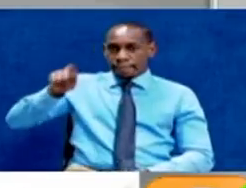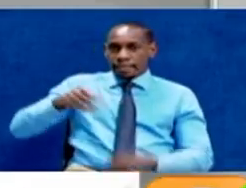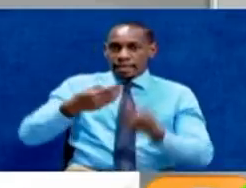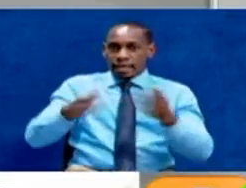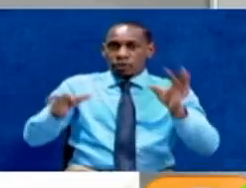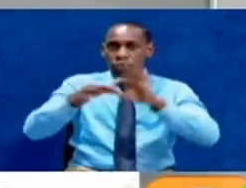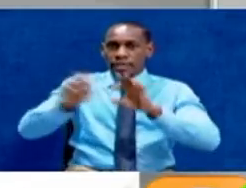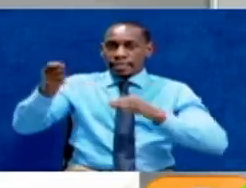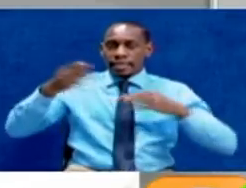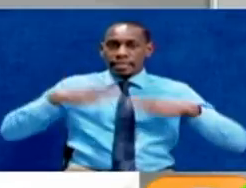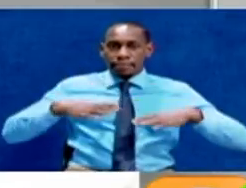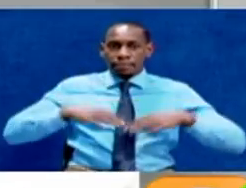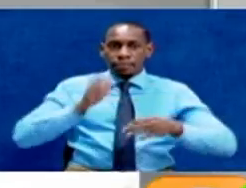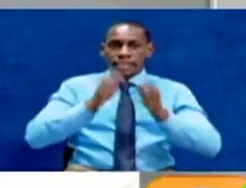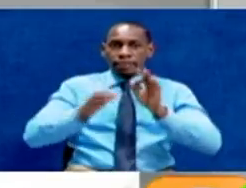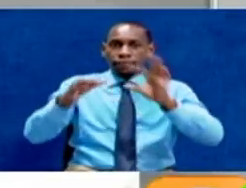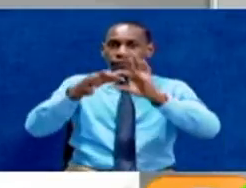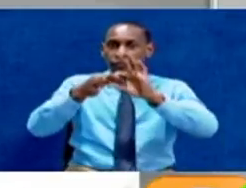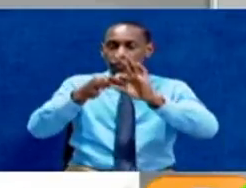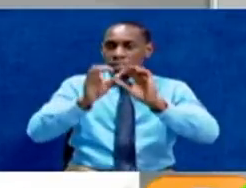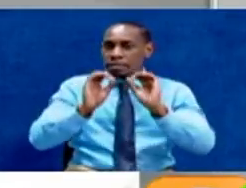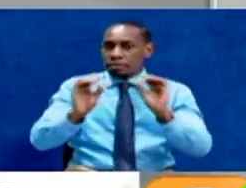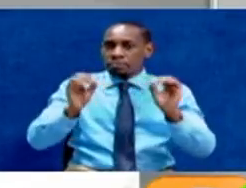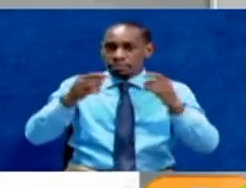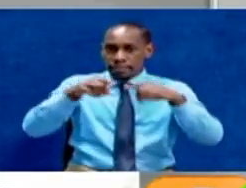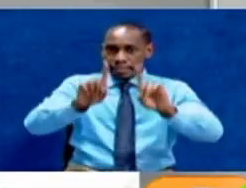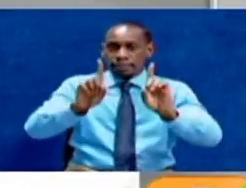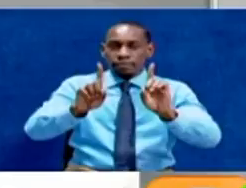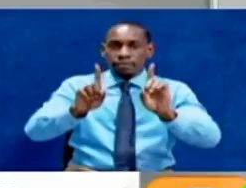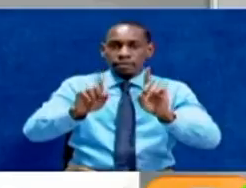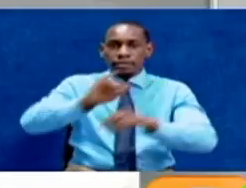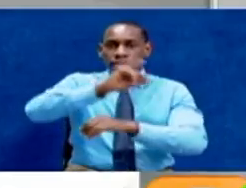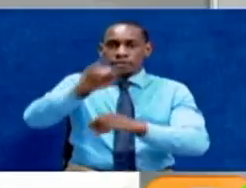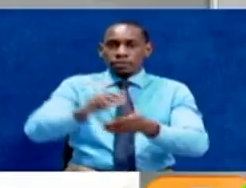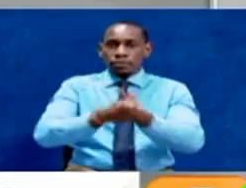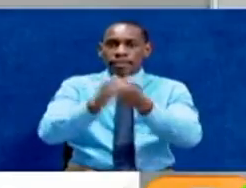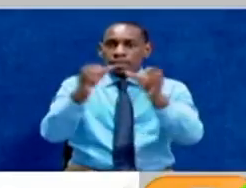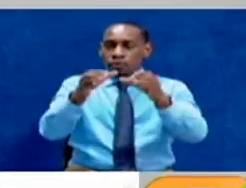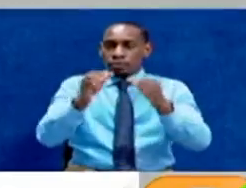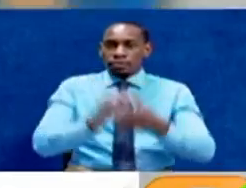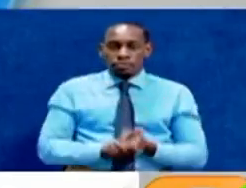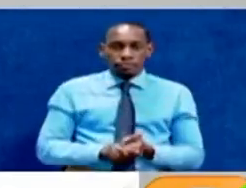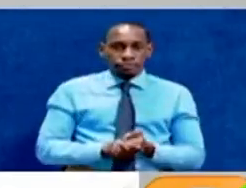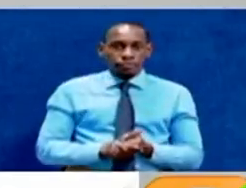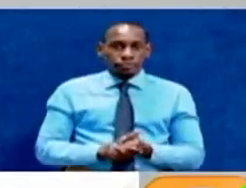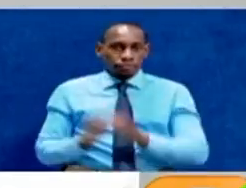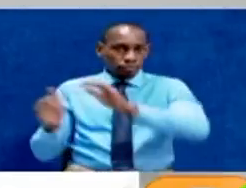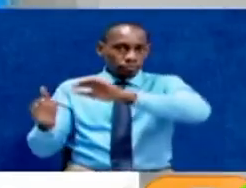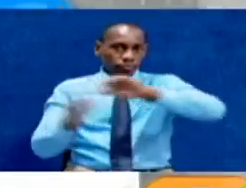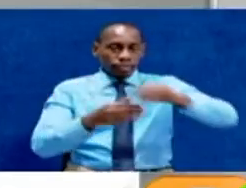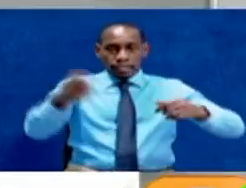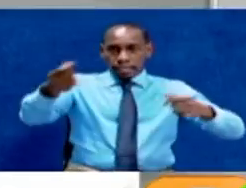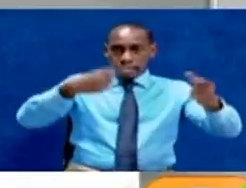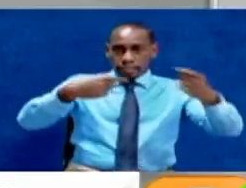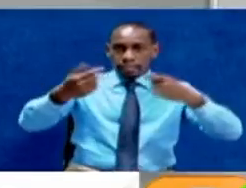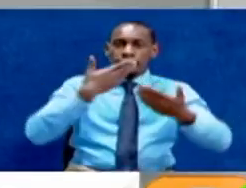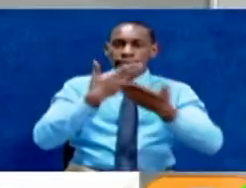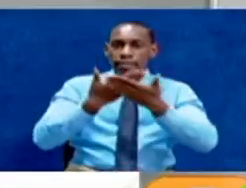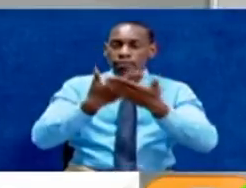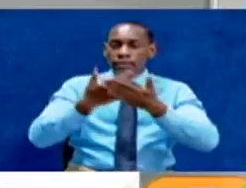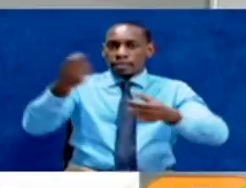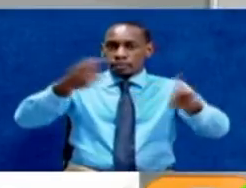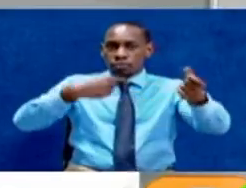they unite Kenyans if they are not united themselves as Jubilee? Okay, and we have another SMS. Thanks for sending them